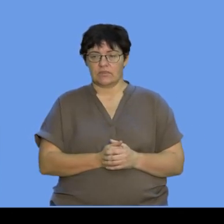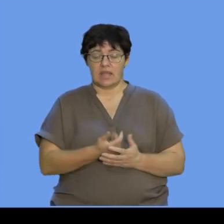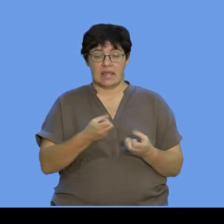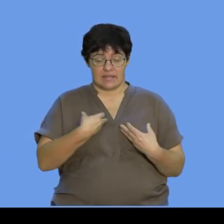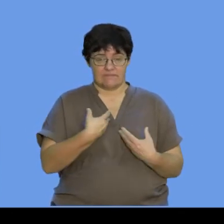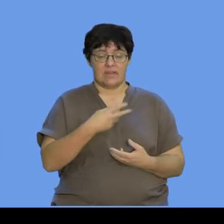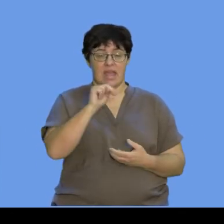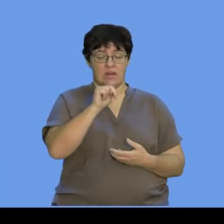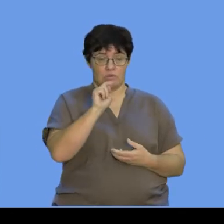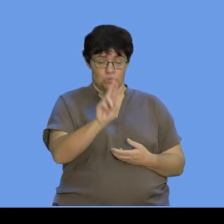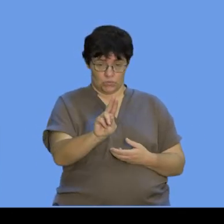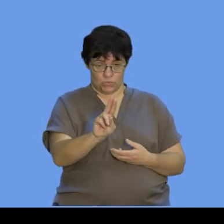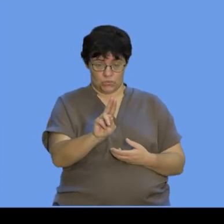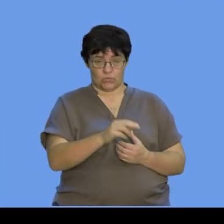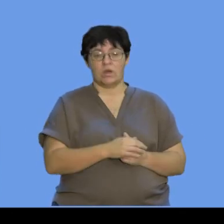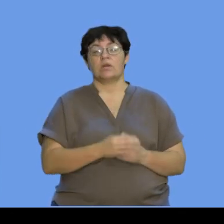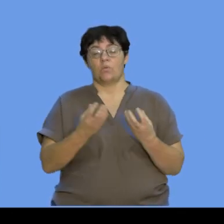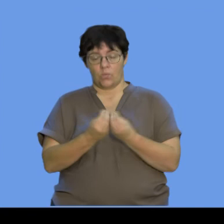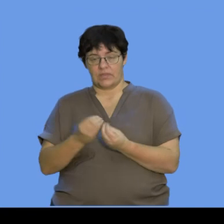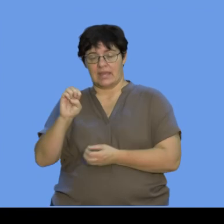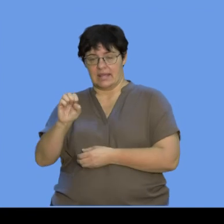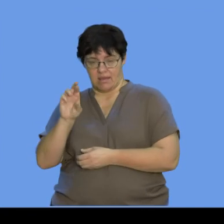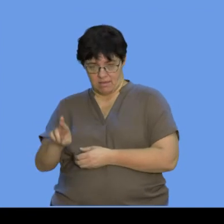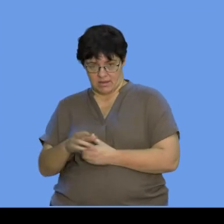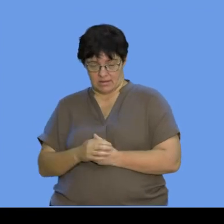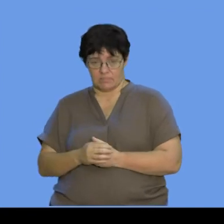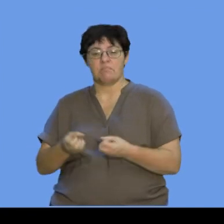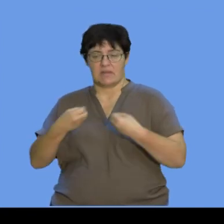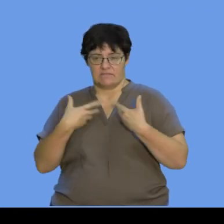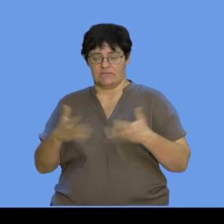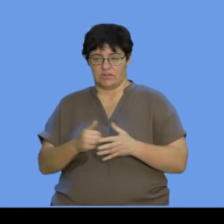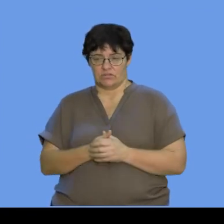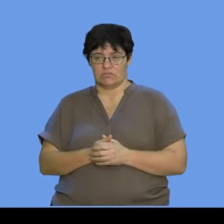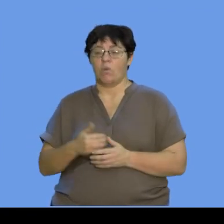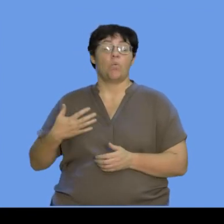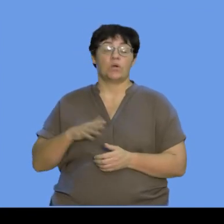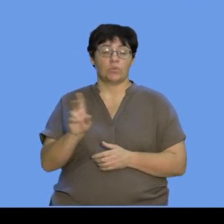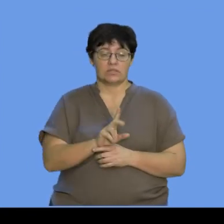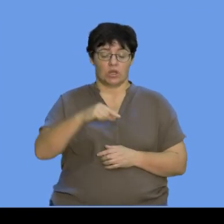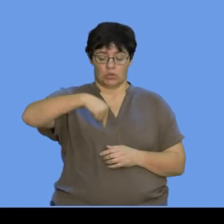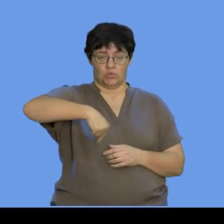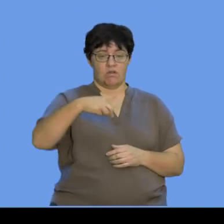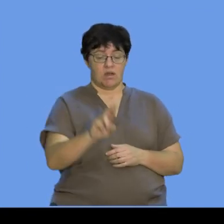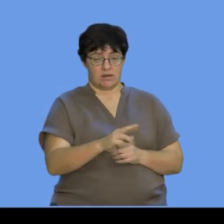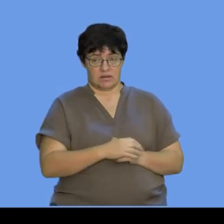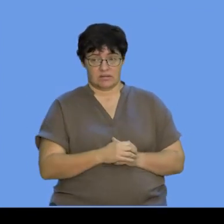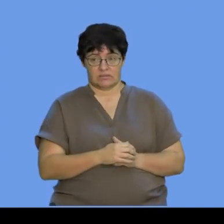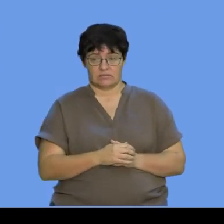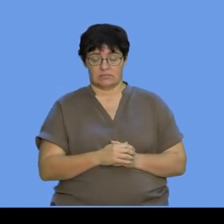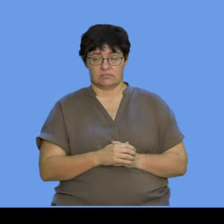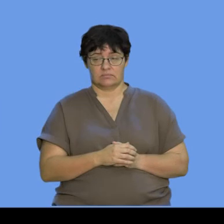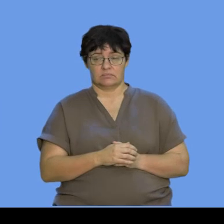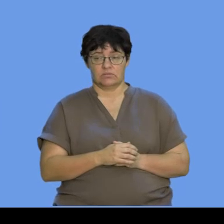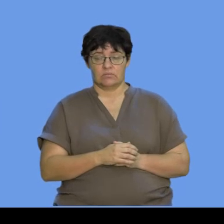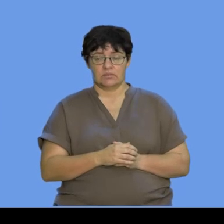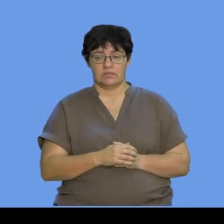me NU and it goes with ER. ER I'm also given. What do I want? I want QR.